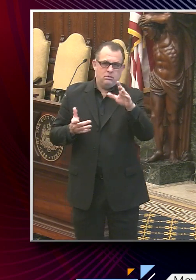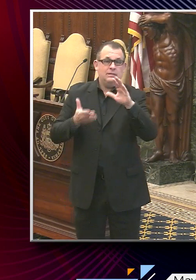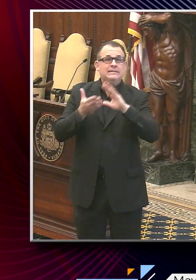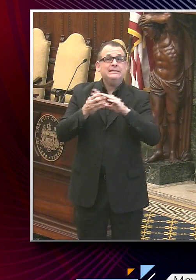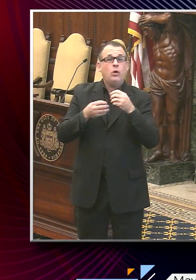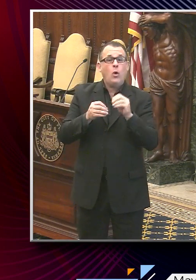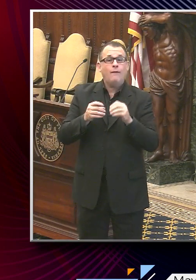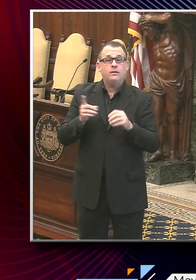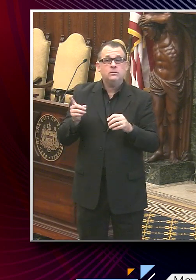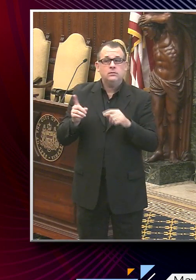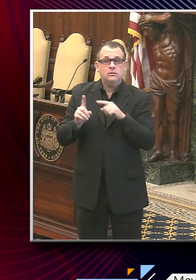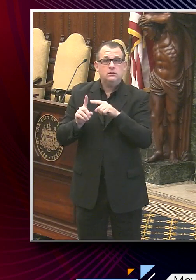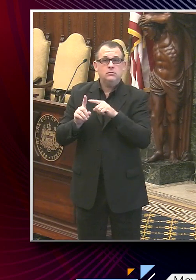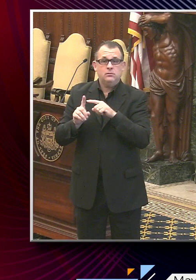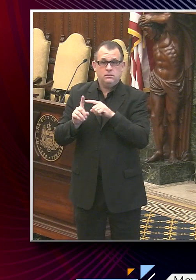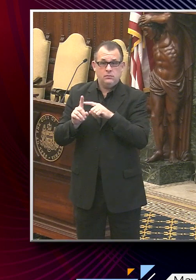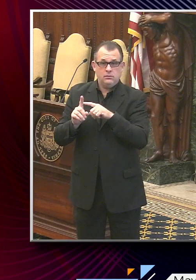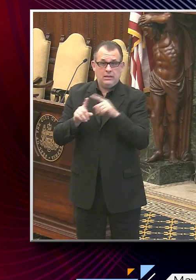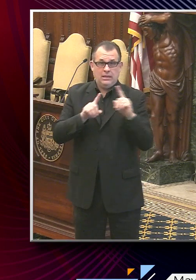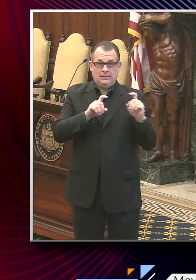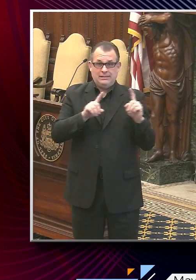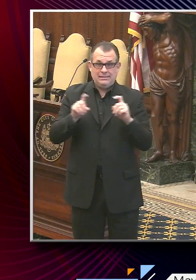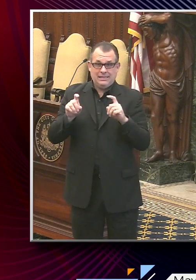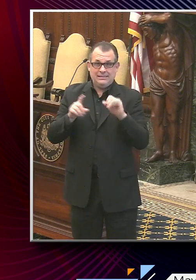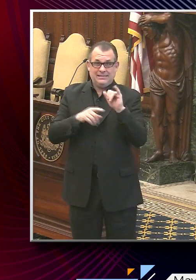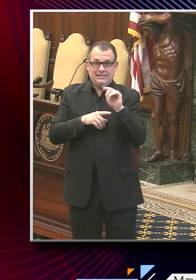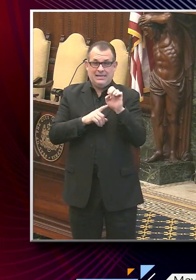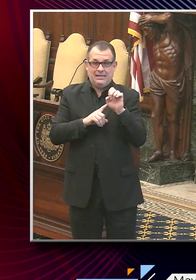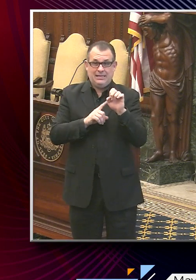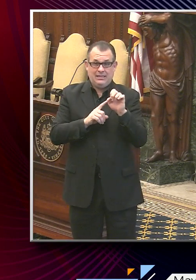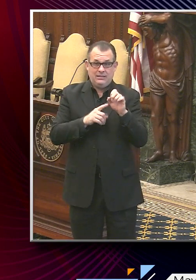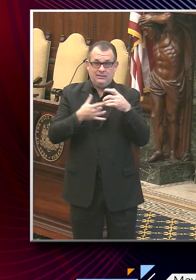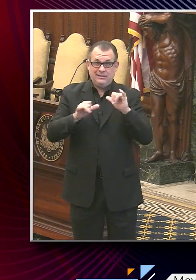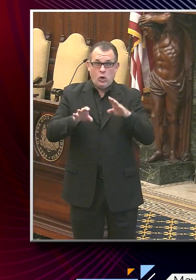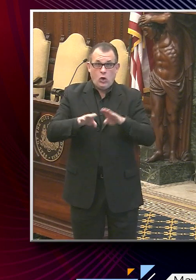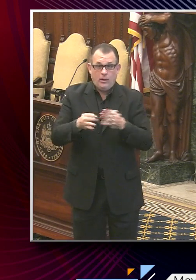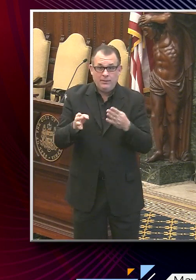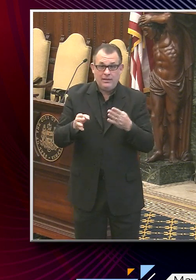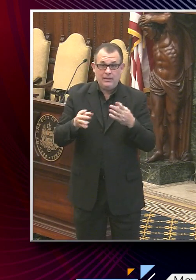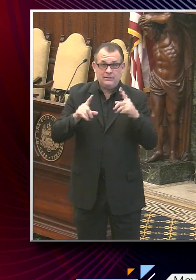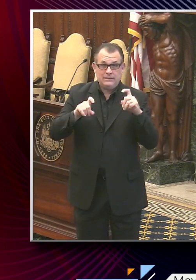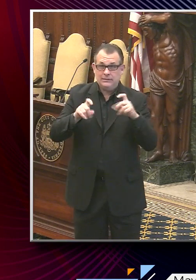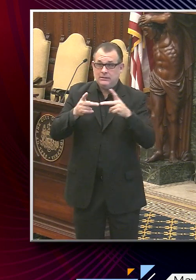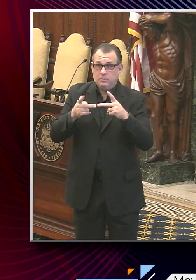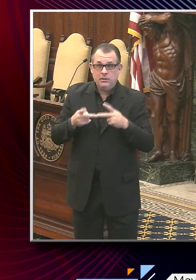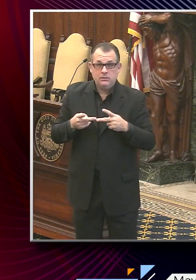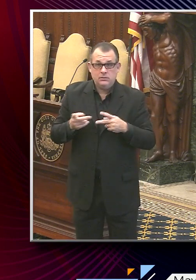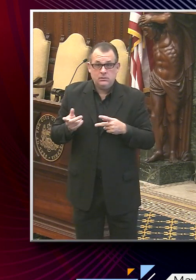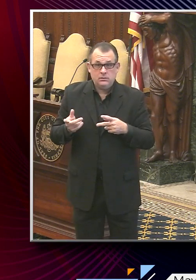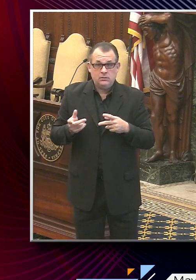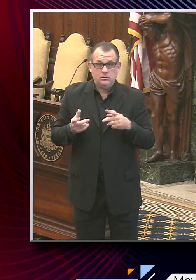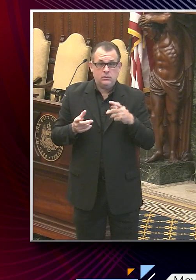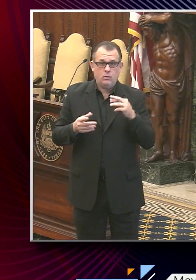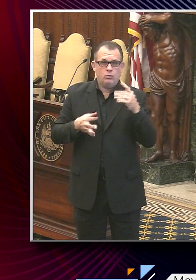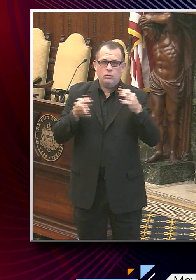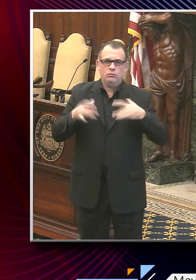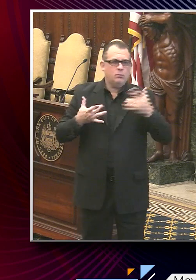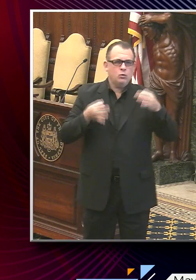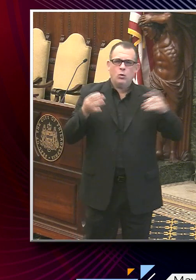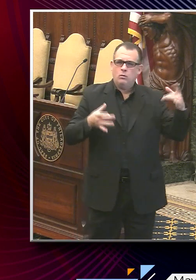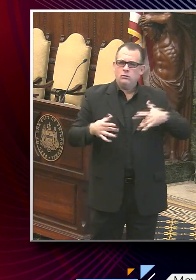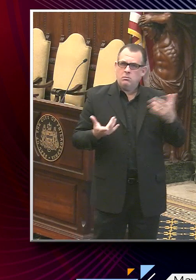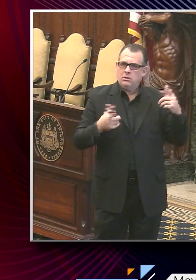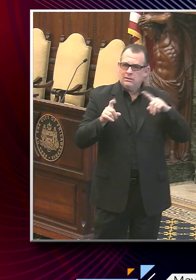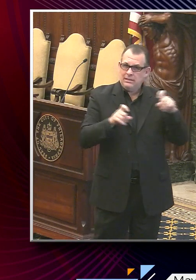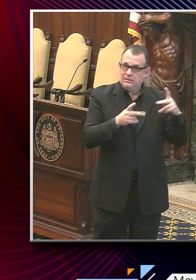offices and the testing sites, the city sites, are they still open? And the courts? City testing sites are.